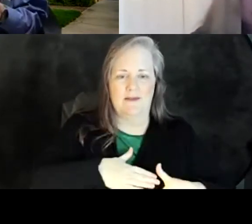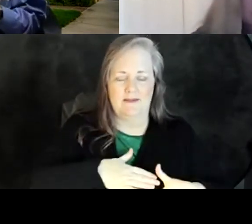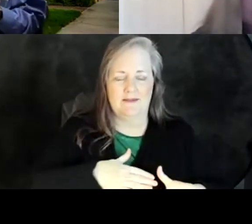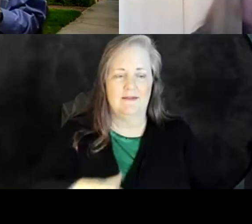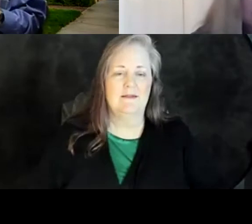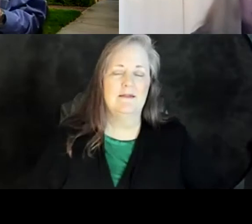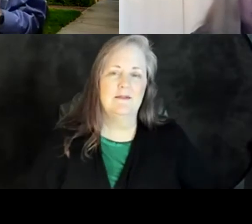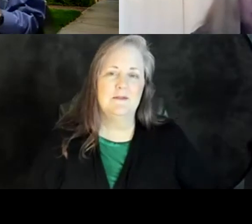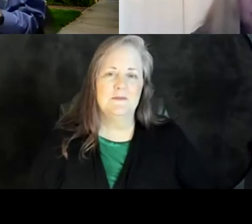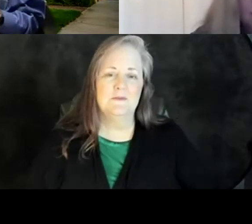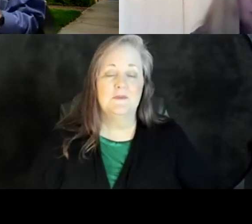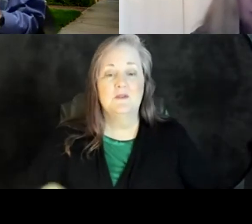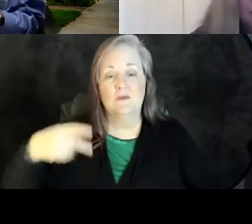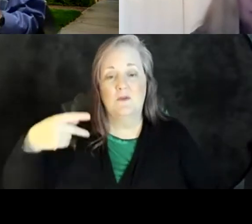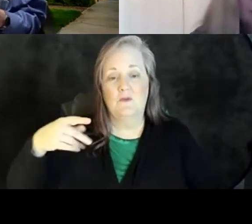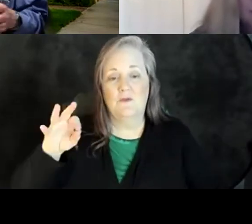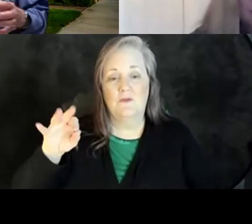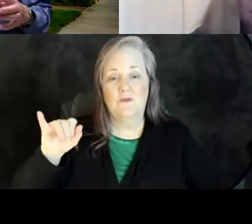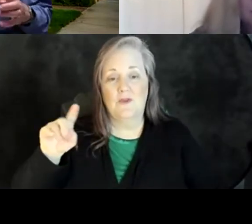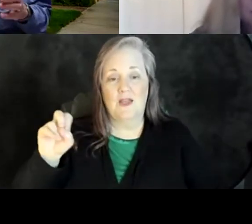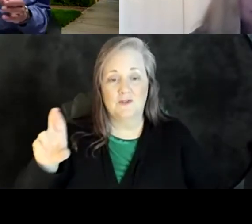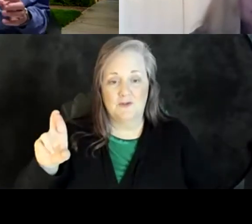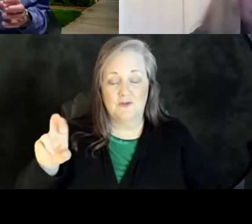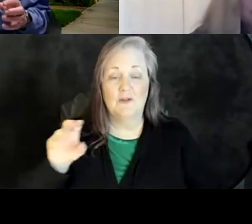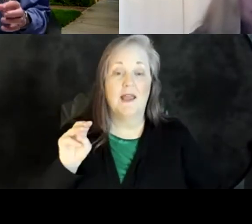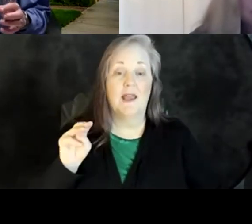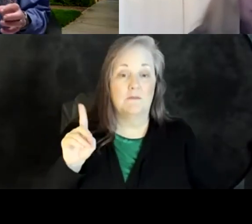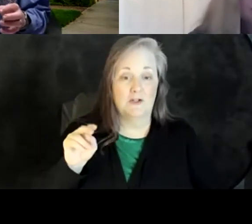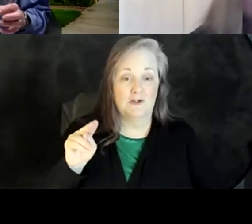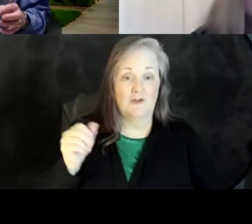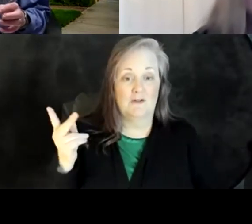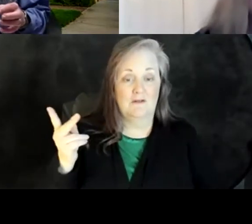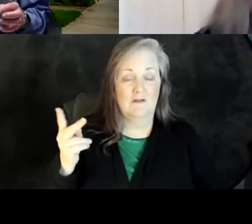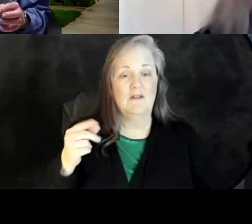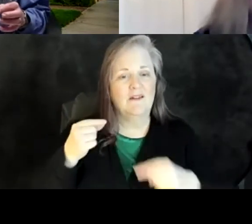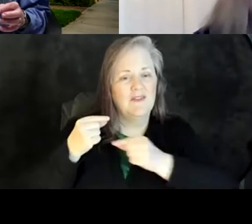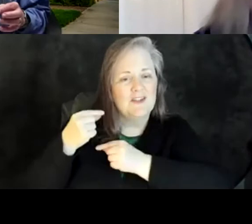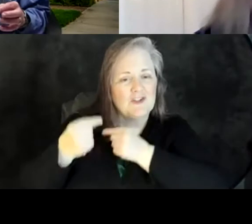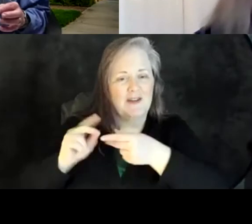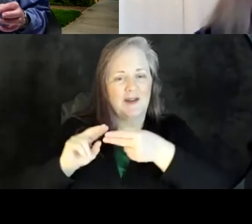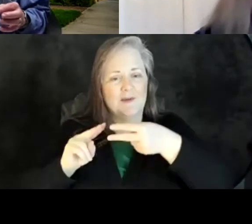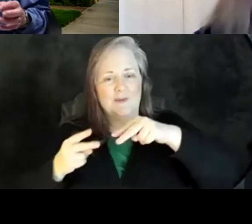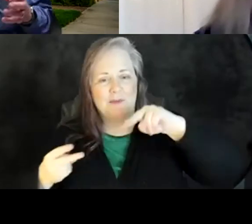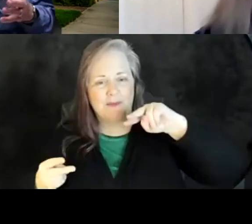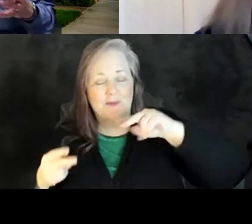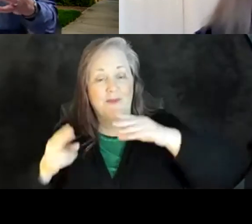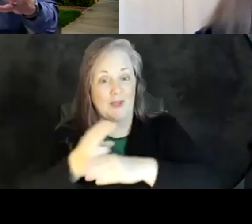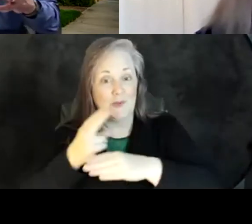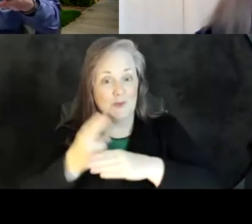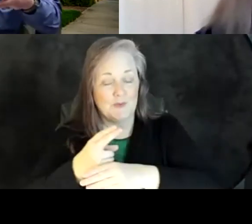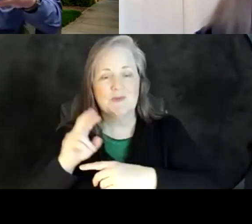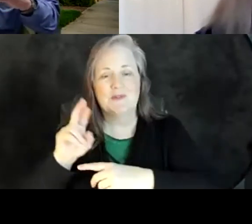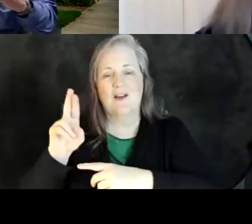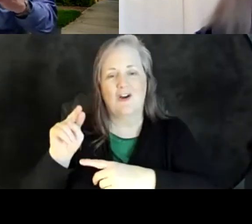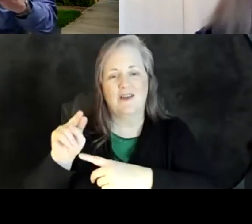the Pfizer and Moderna vaccine, the genetic material they use is RNA, and